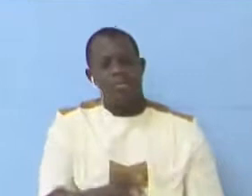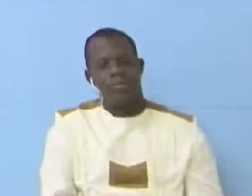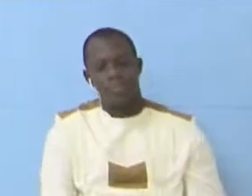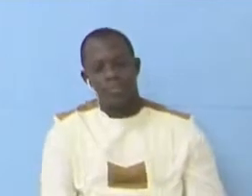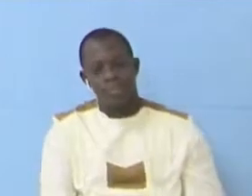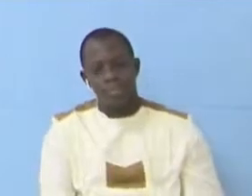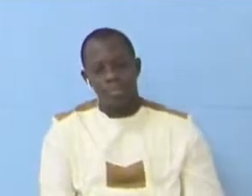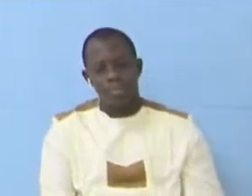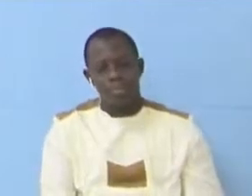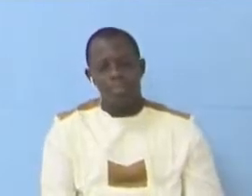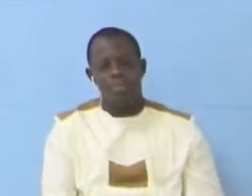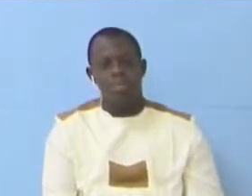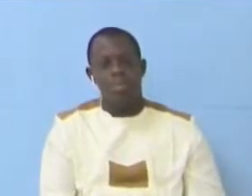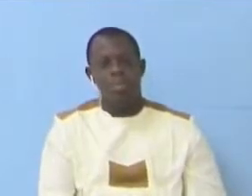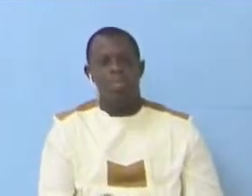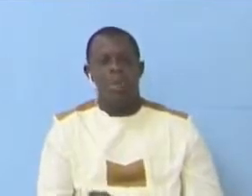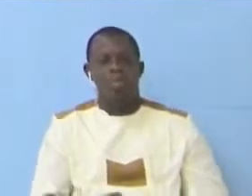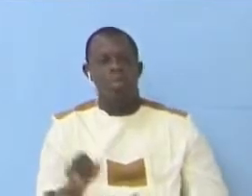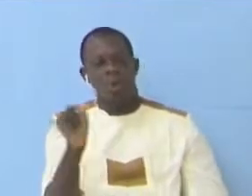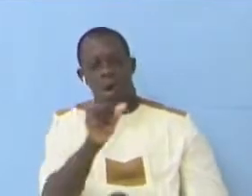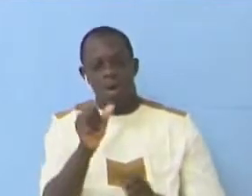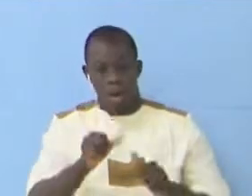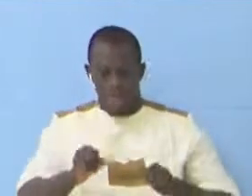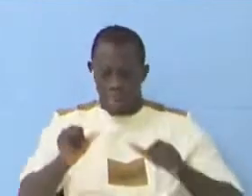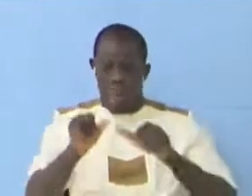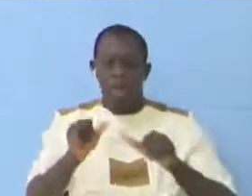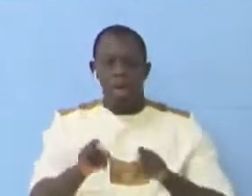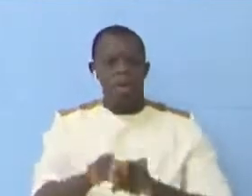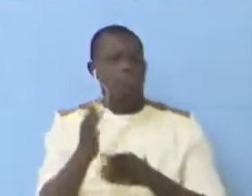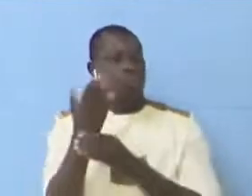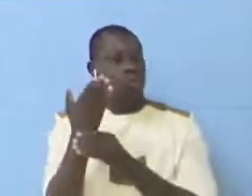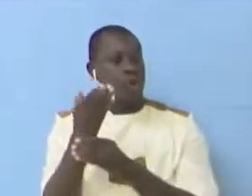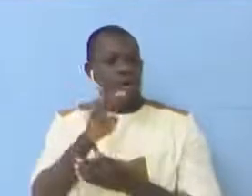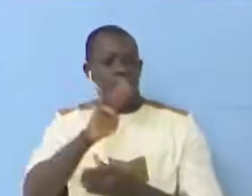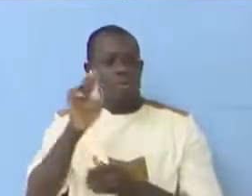gi. At some point, the doctors couldn't